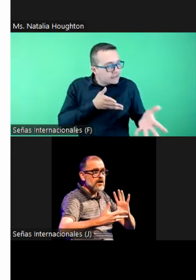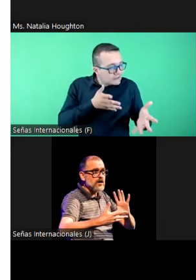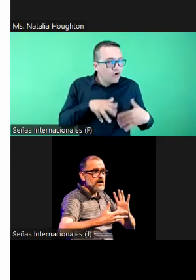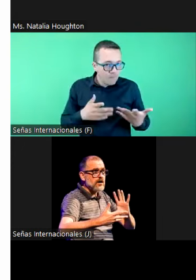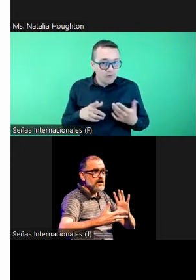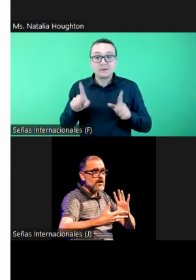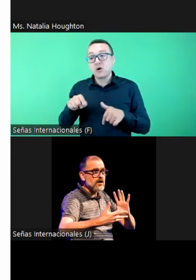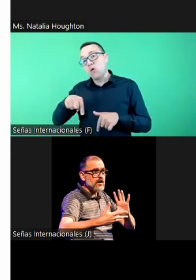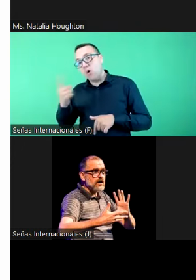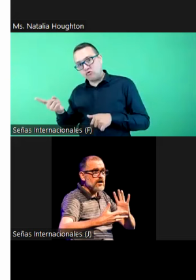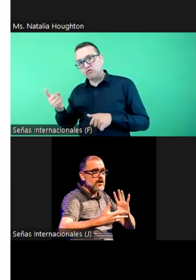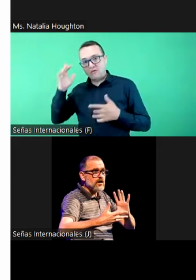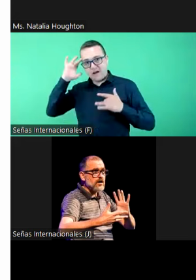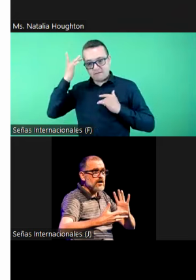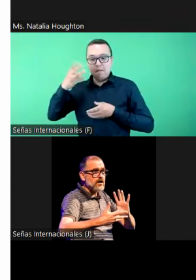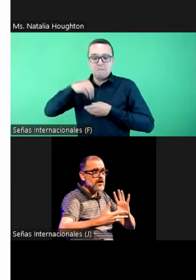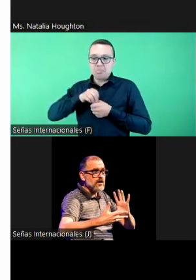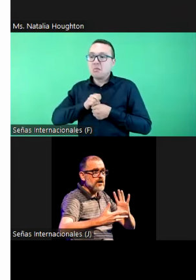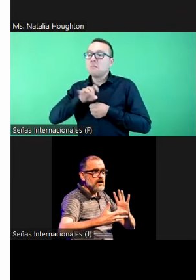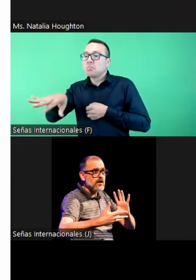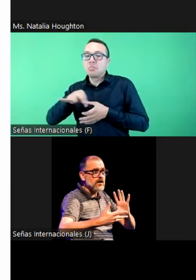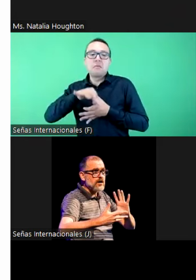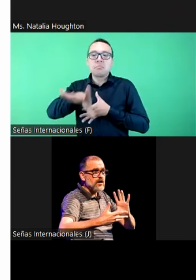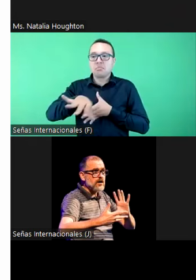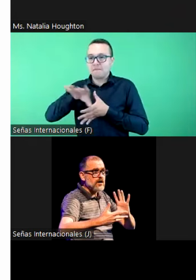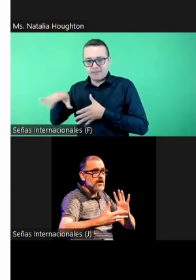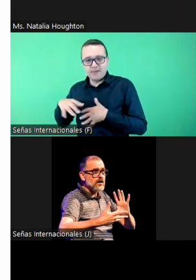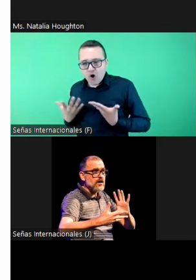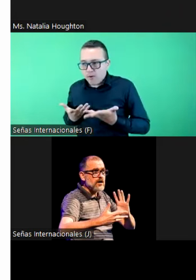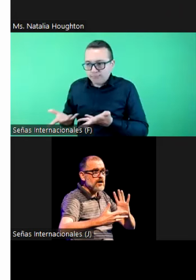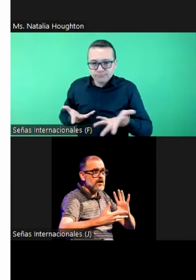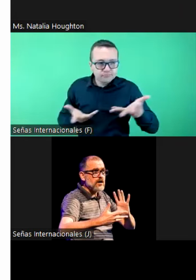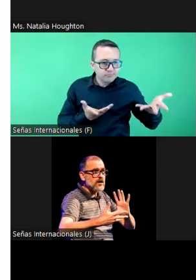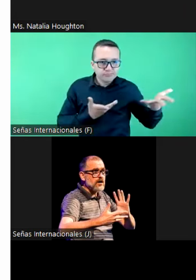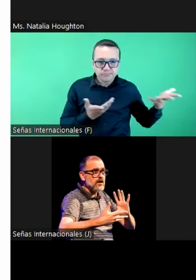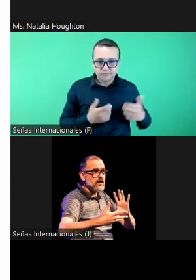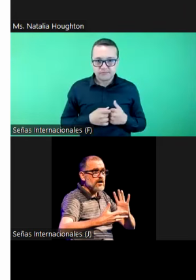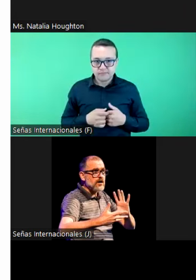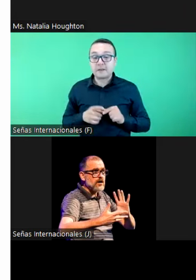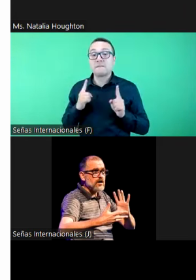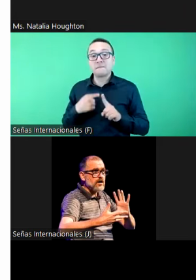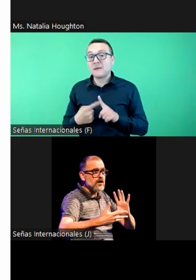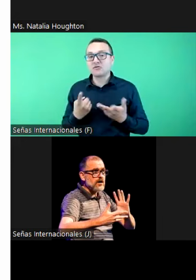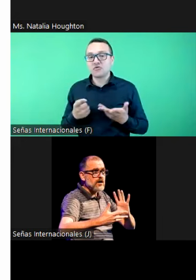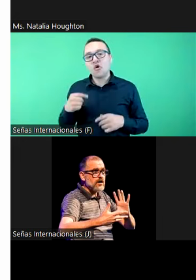transmittable. And we also have important